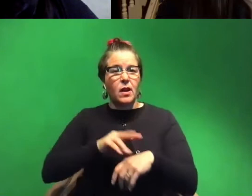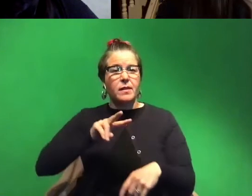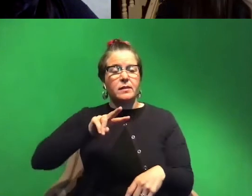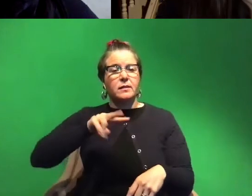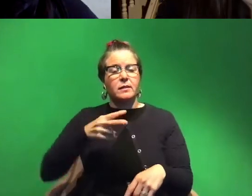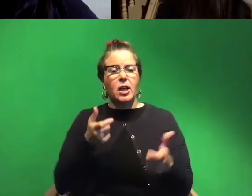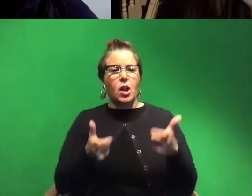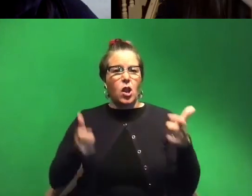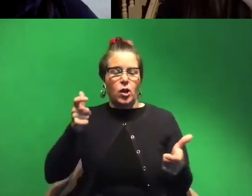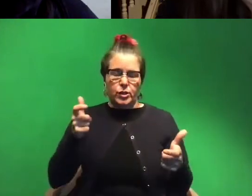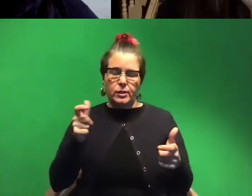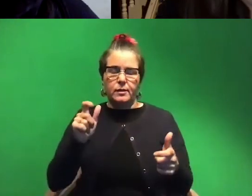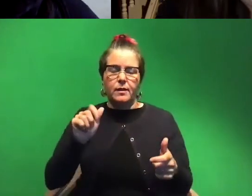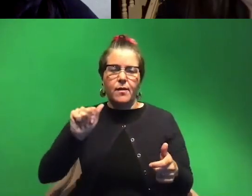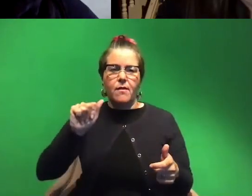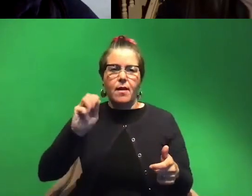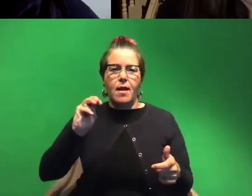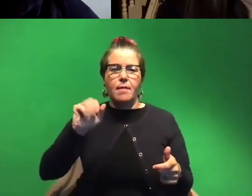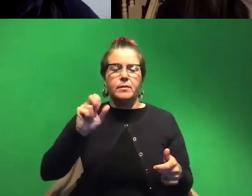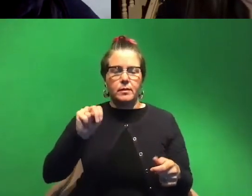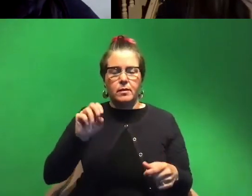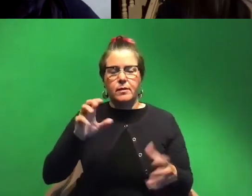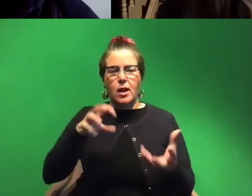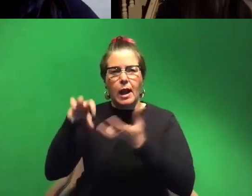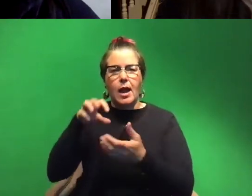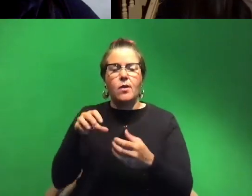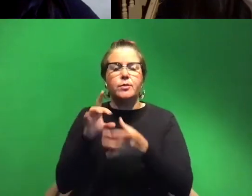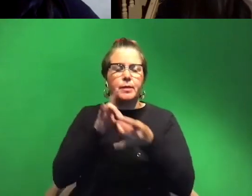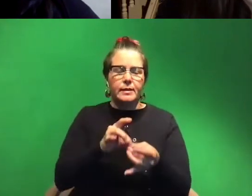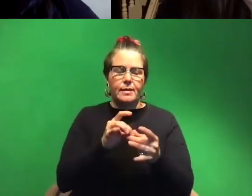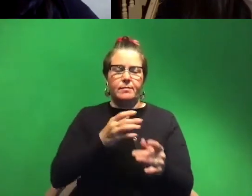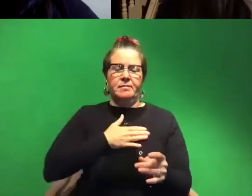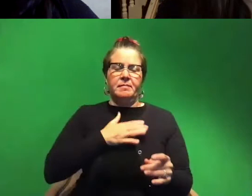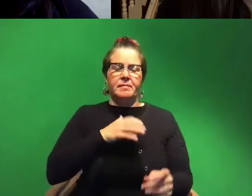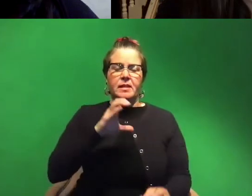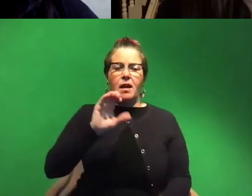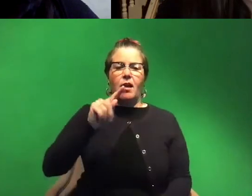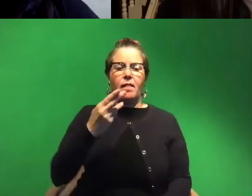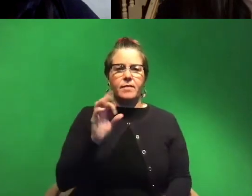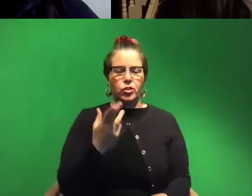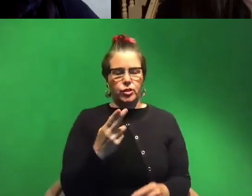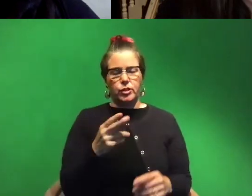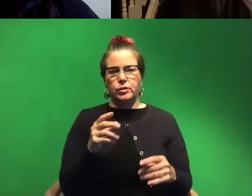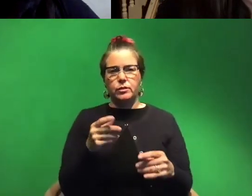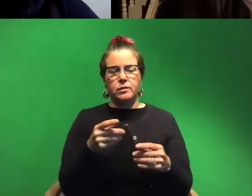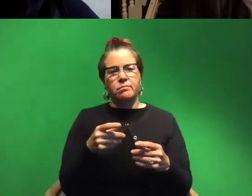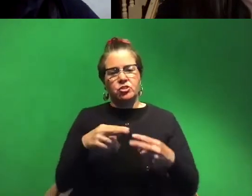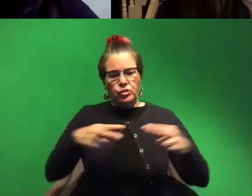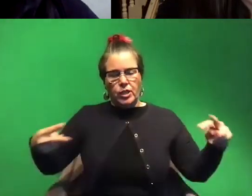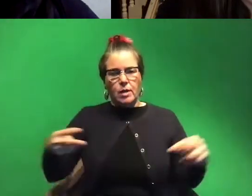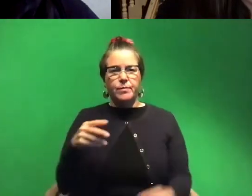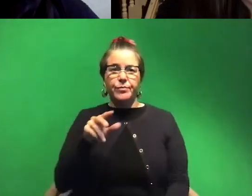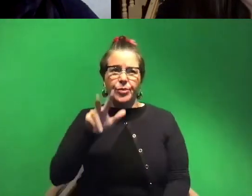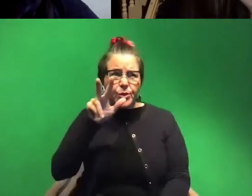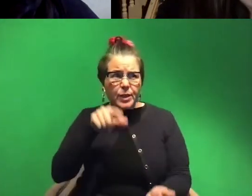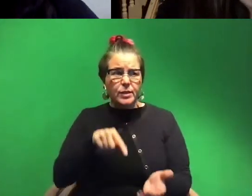Amazon's cloud to put together the Sepia bandensis genome, which is about $3,000 to $4,000 worth of